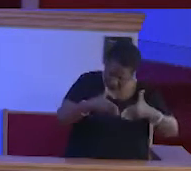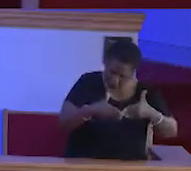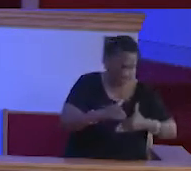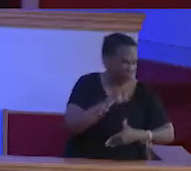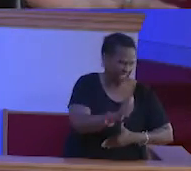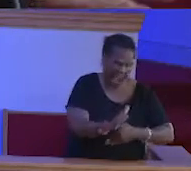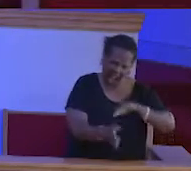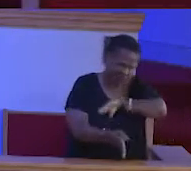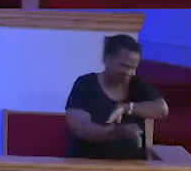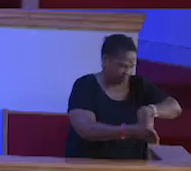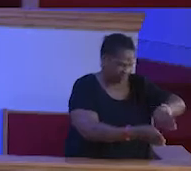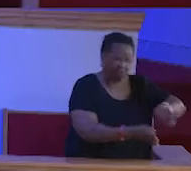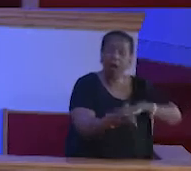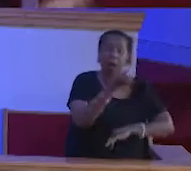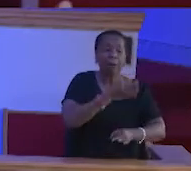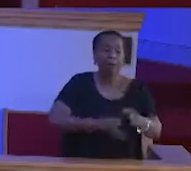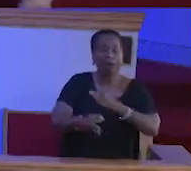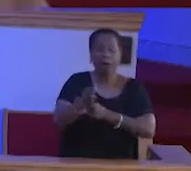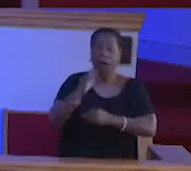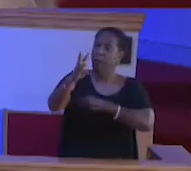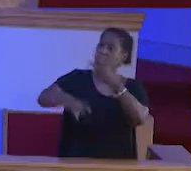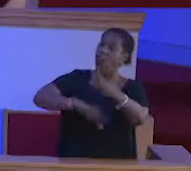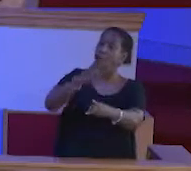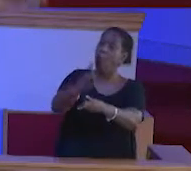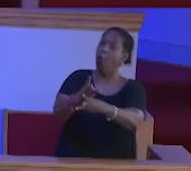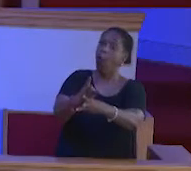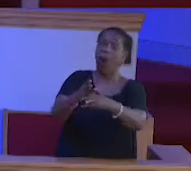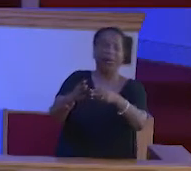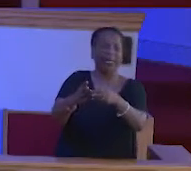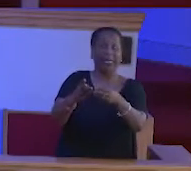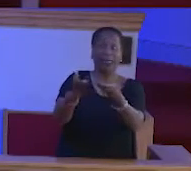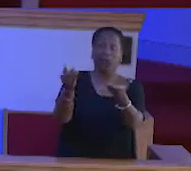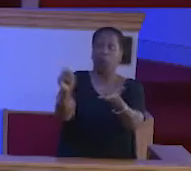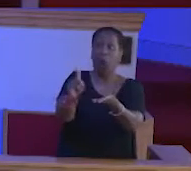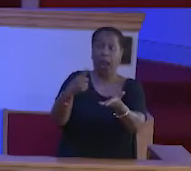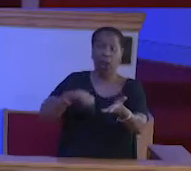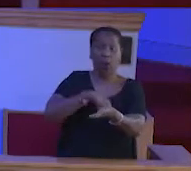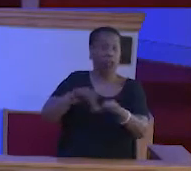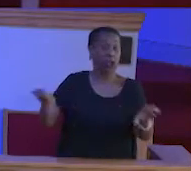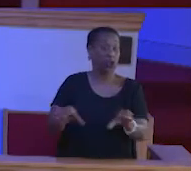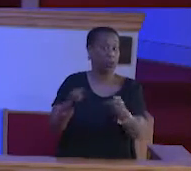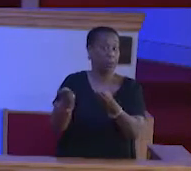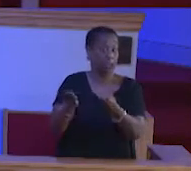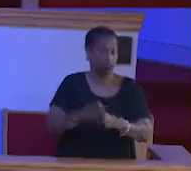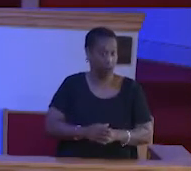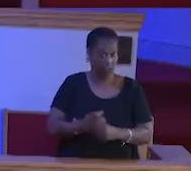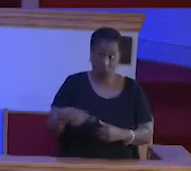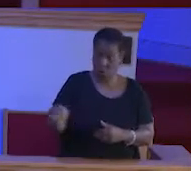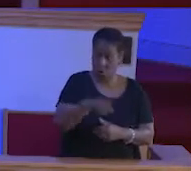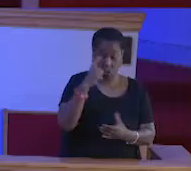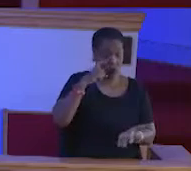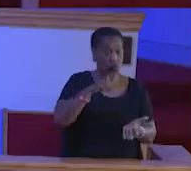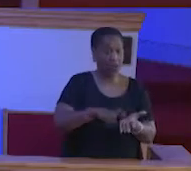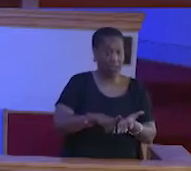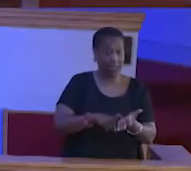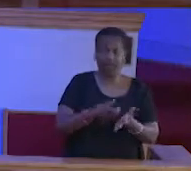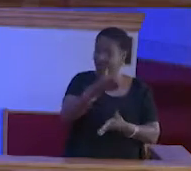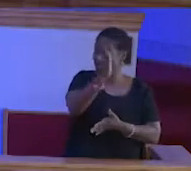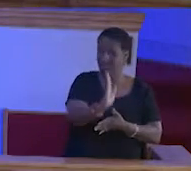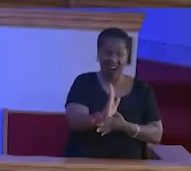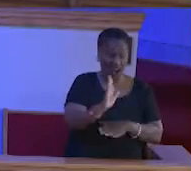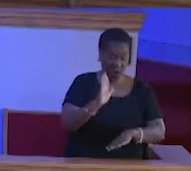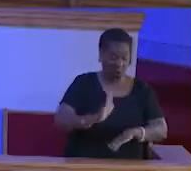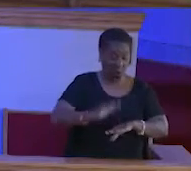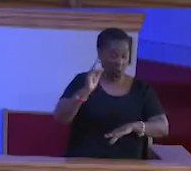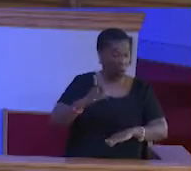but the world is our place for doing ministry? And you must recognize, beloved, that God didn't call